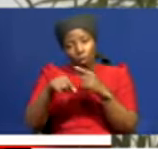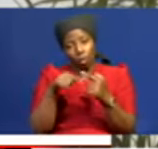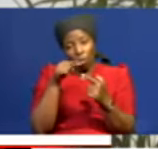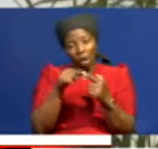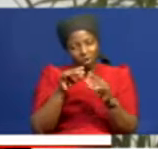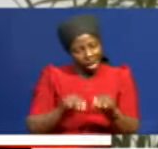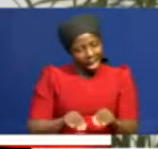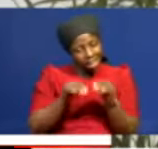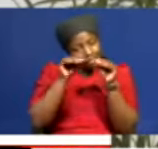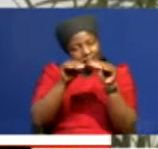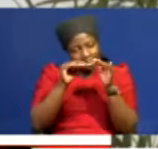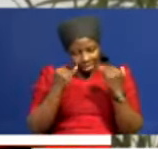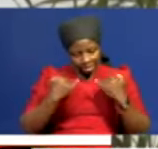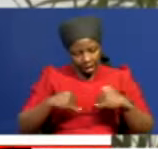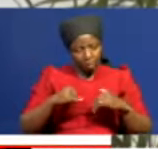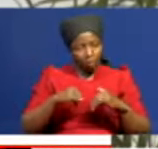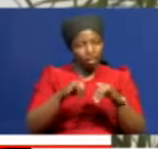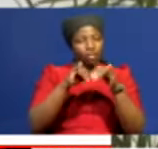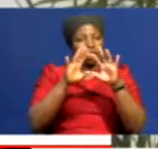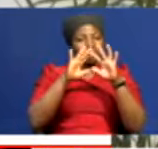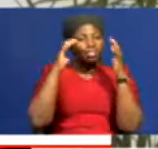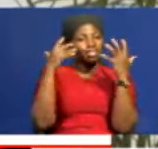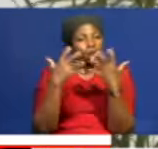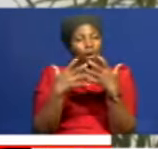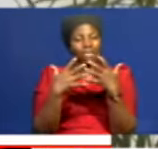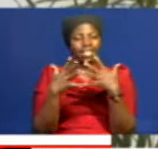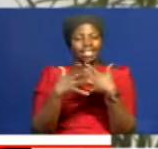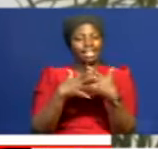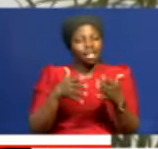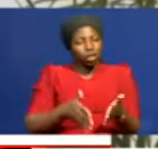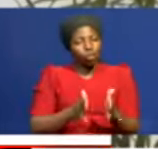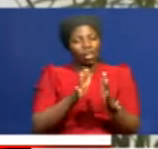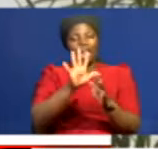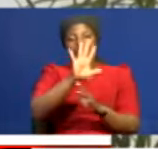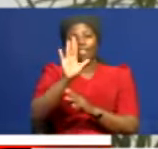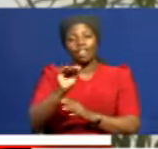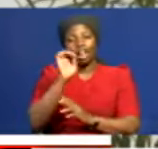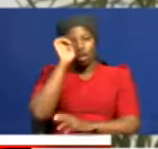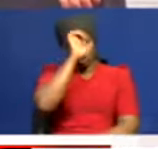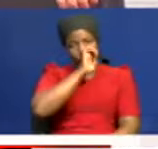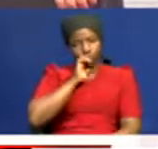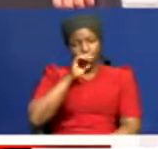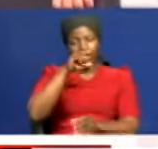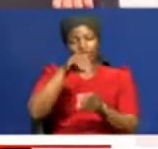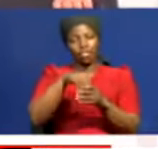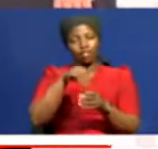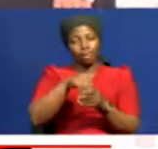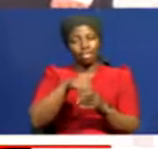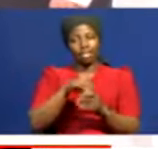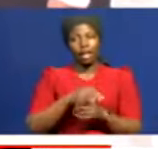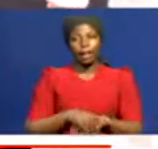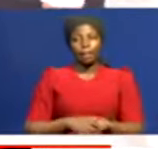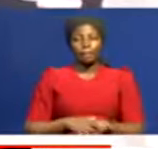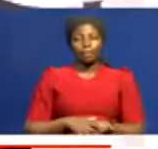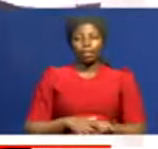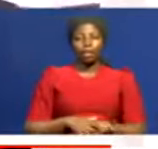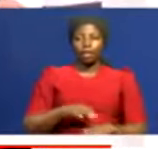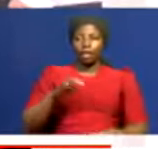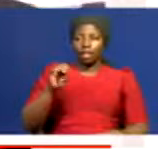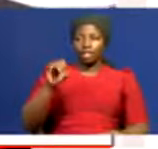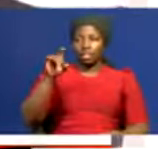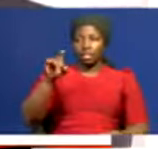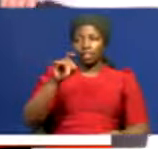implementation of the Global Gateway Africa Europe Investment Package. According to the Executive Vice